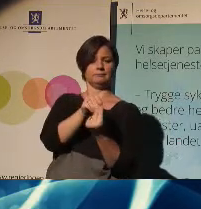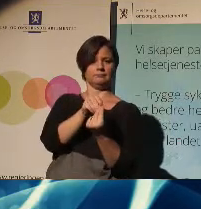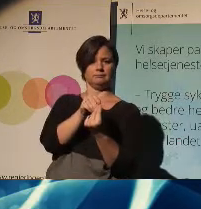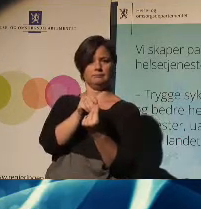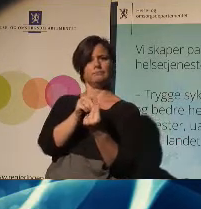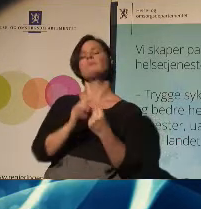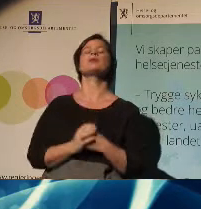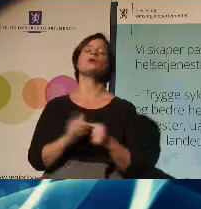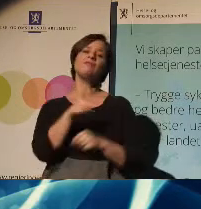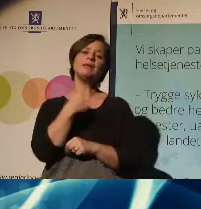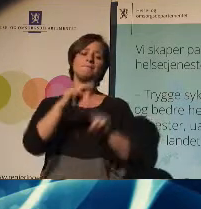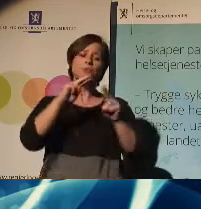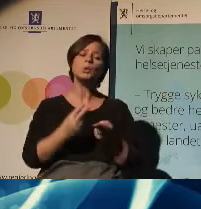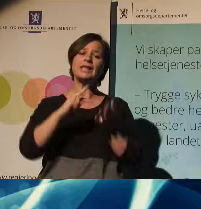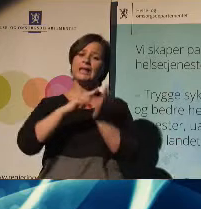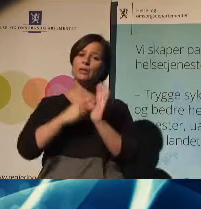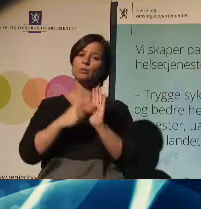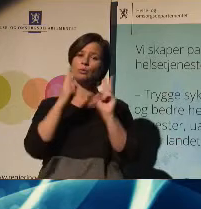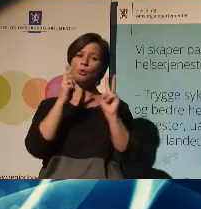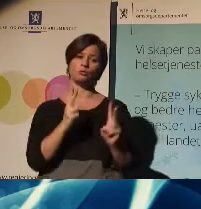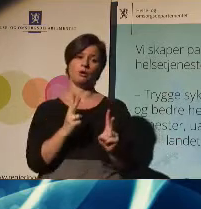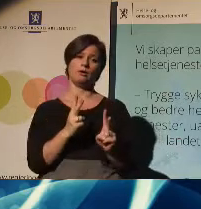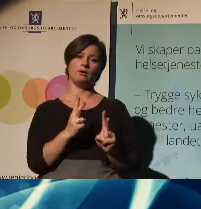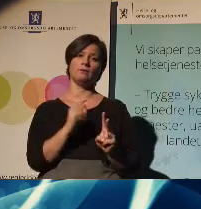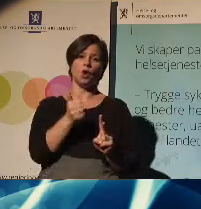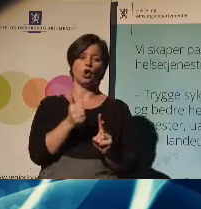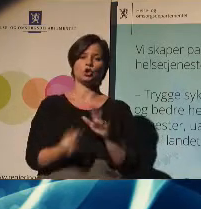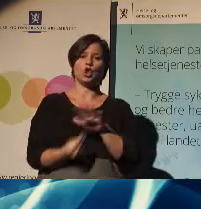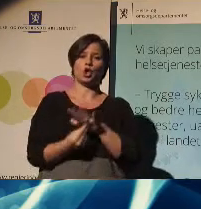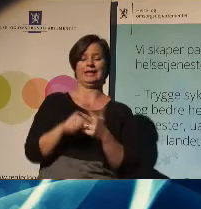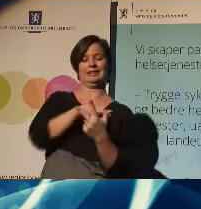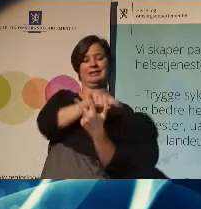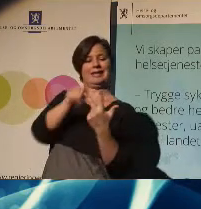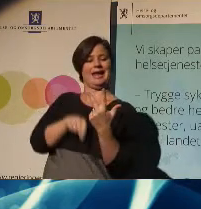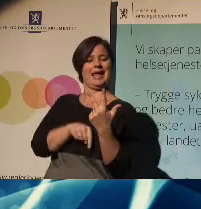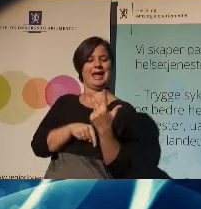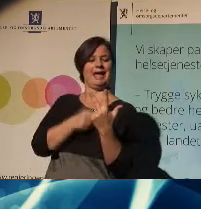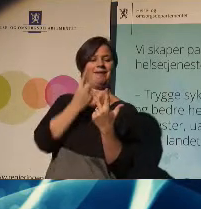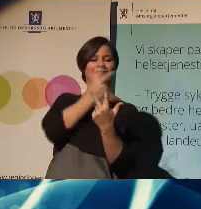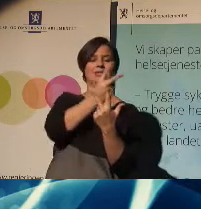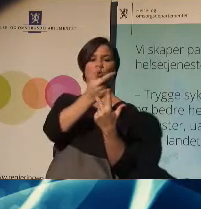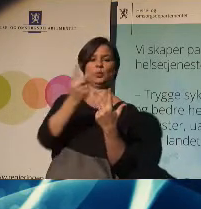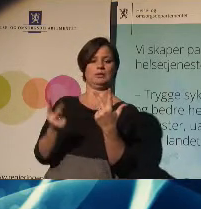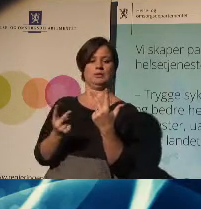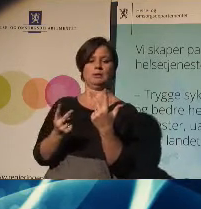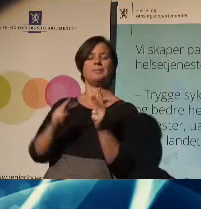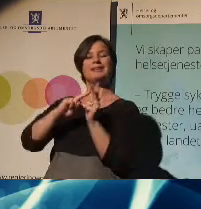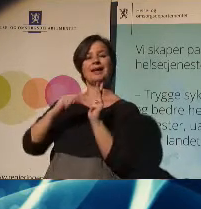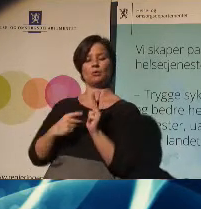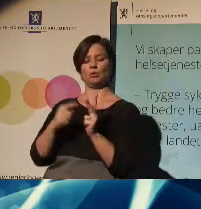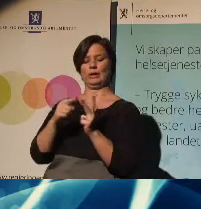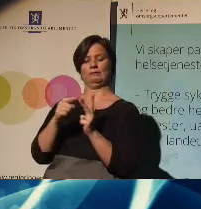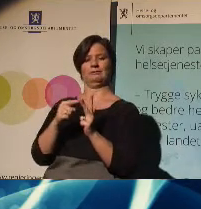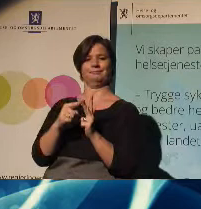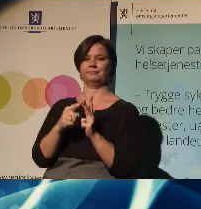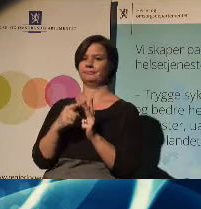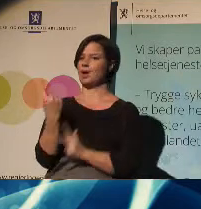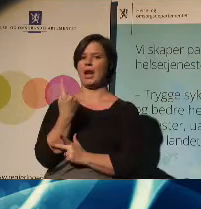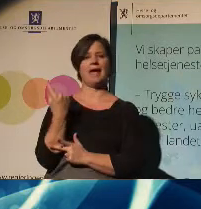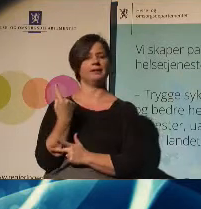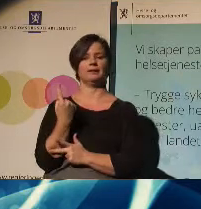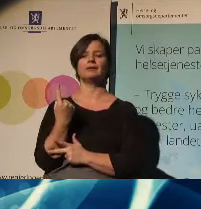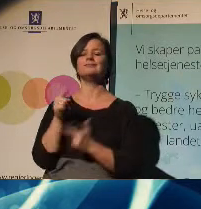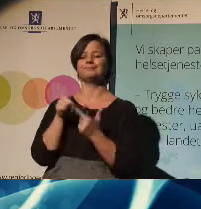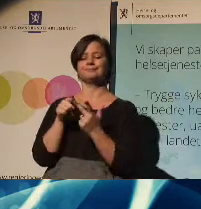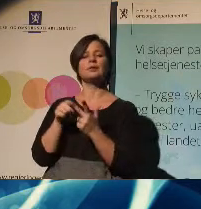whenever we can to support these three visions, but technology is never a purpose in its own right. We use it as